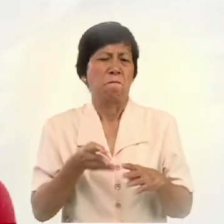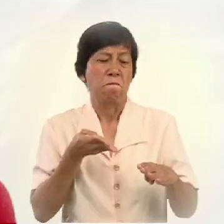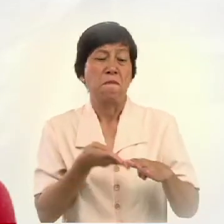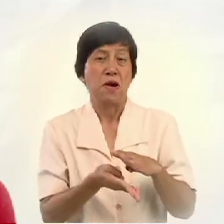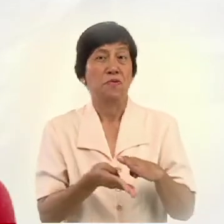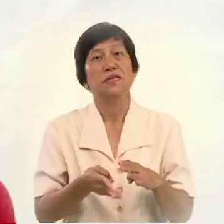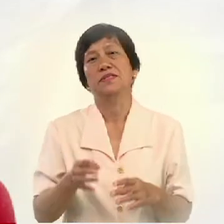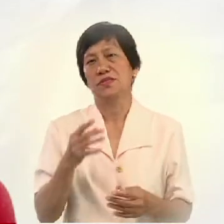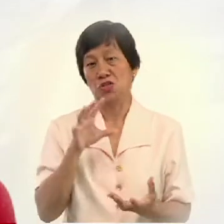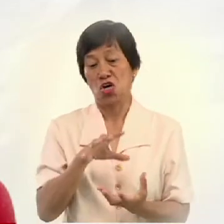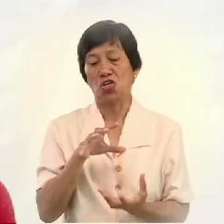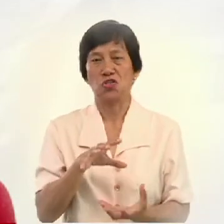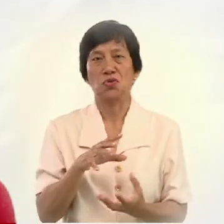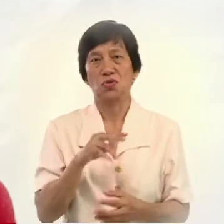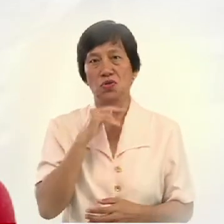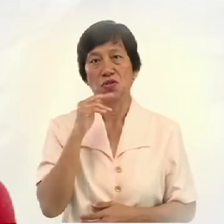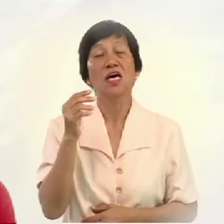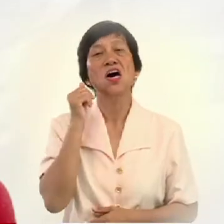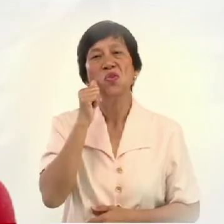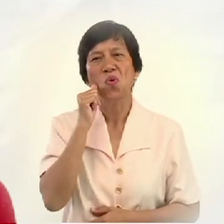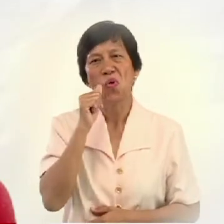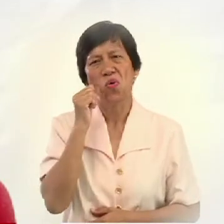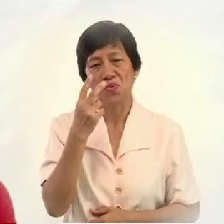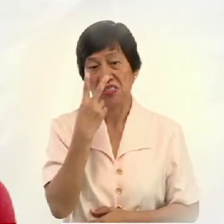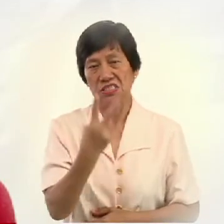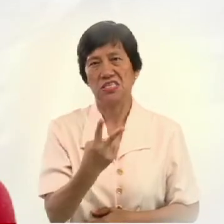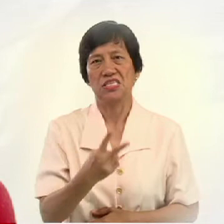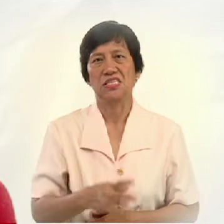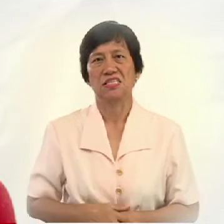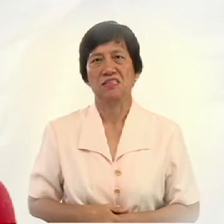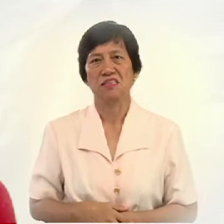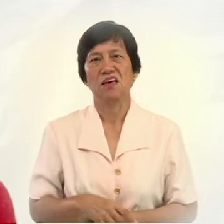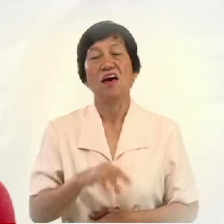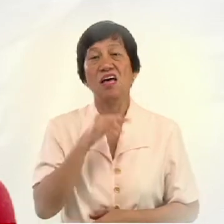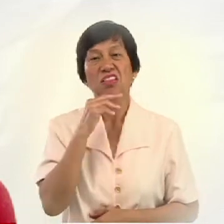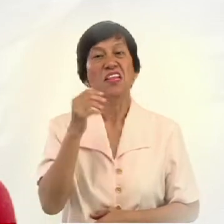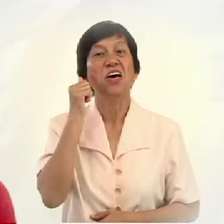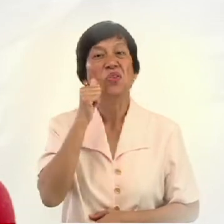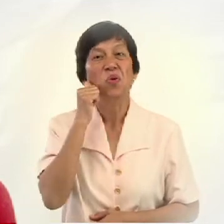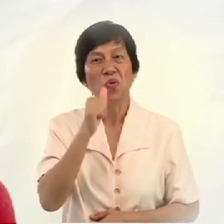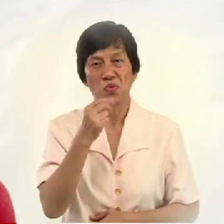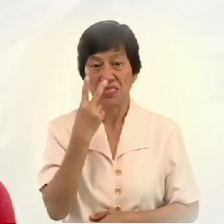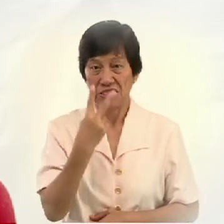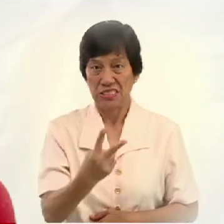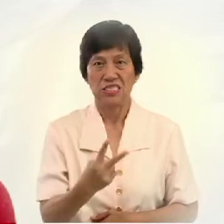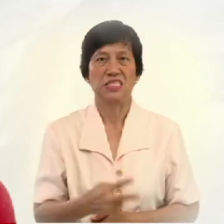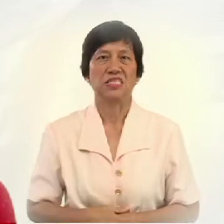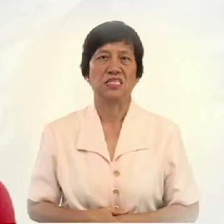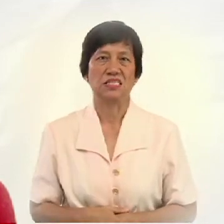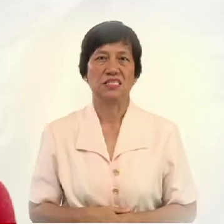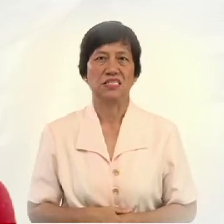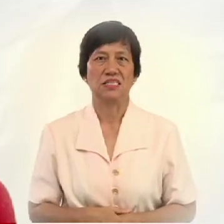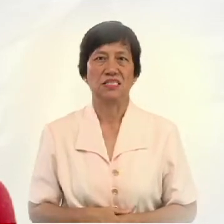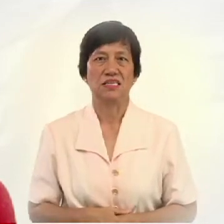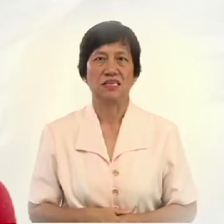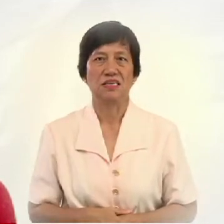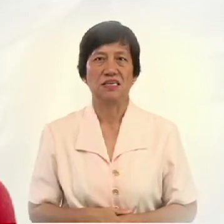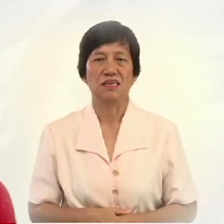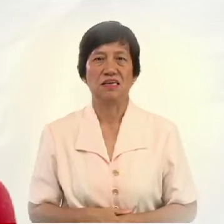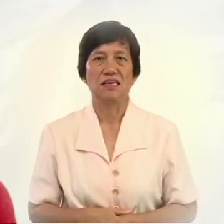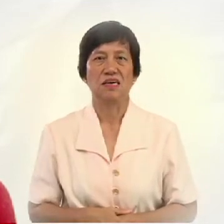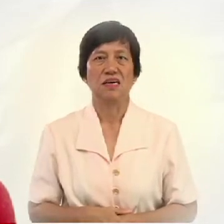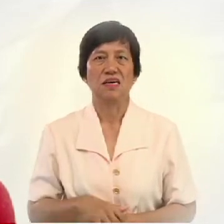God is a buried treasure. It is not always obvious. It is not always